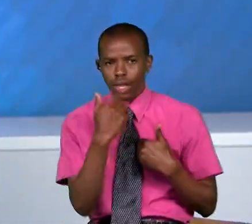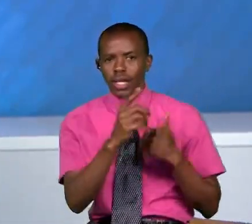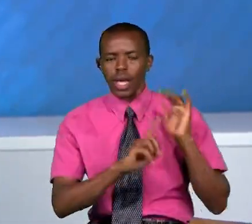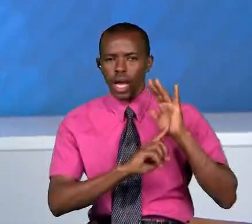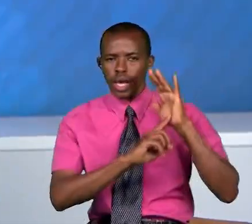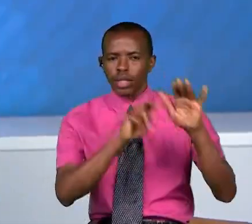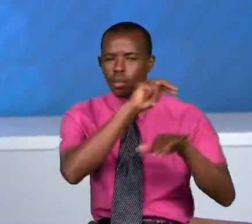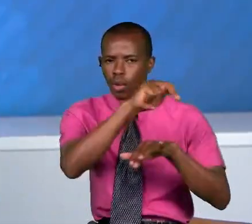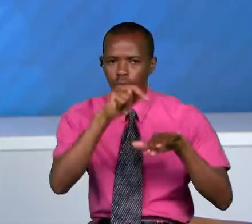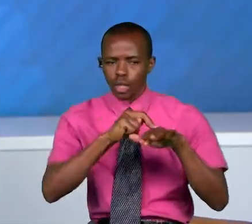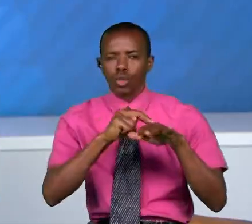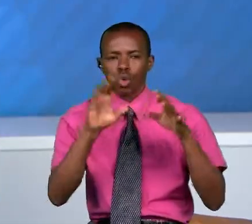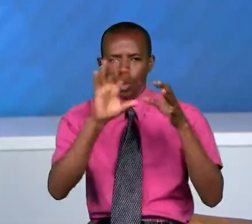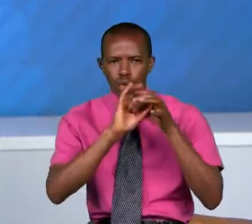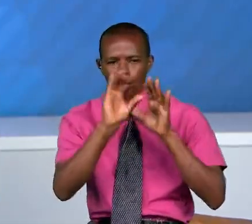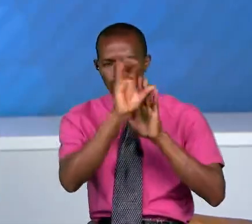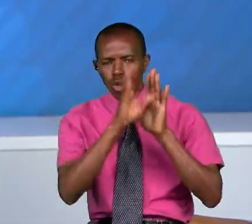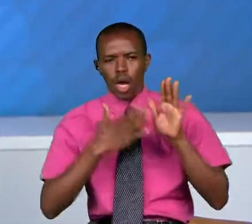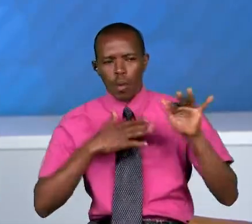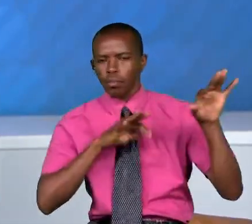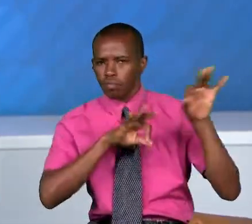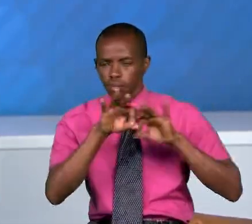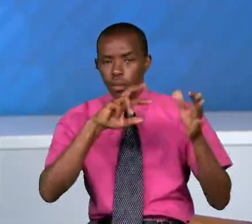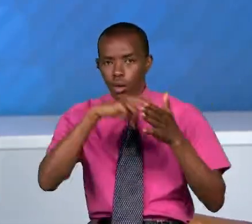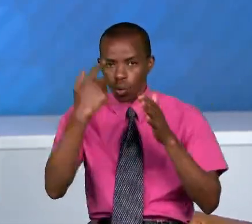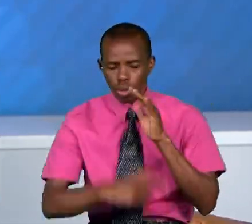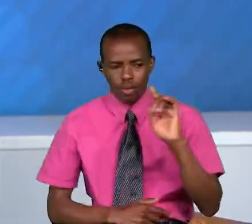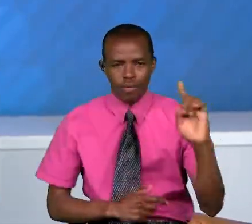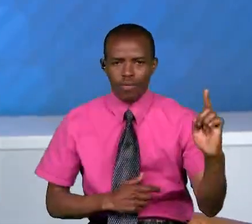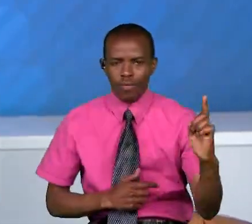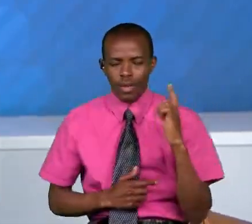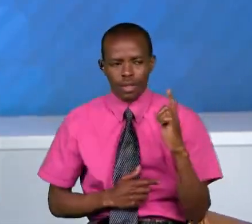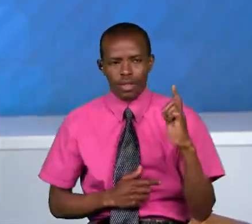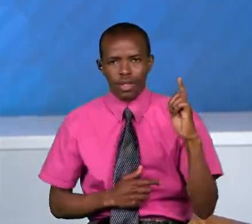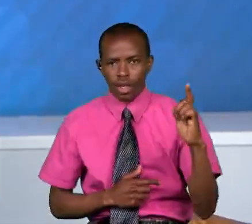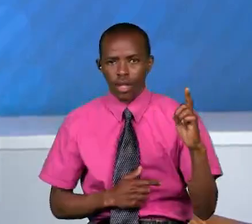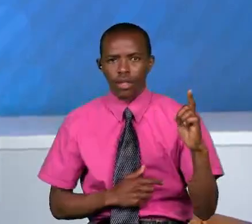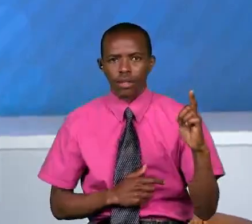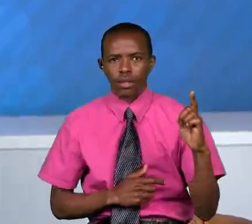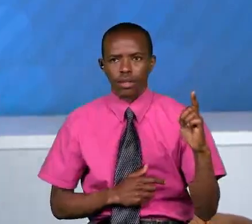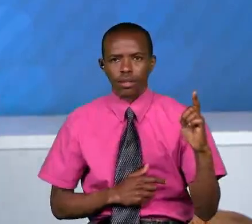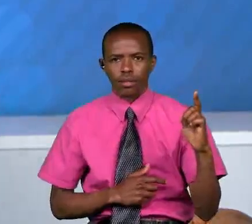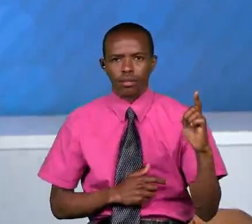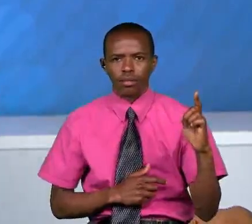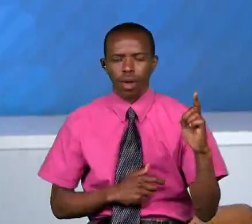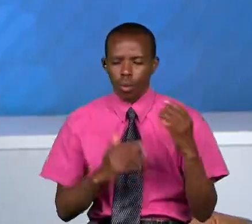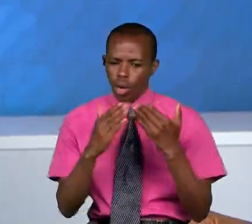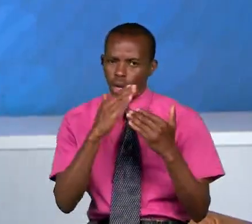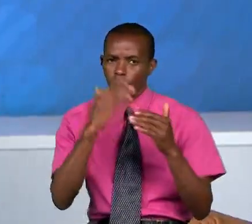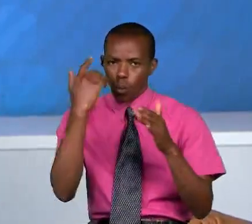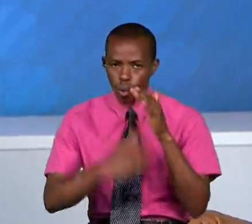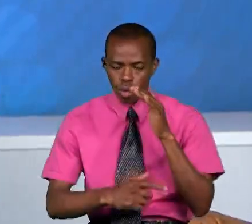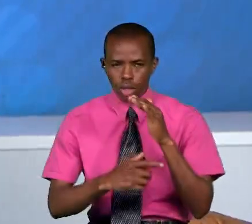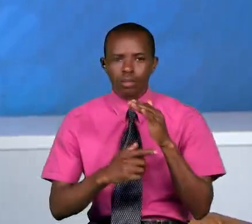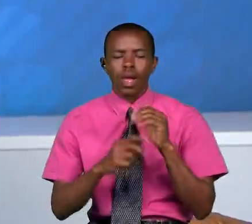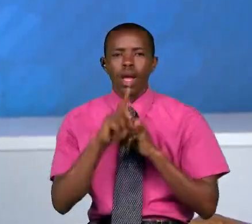of national unity according to our constitution. Mm. That means that the first thing that he must be able to attend to is ensuring